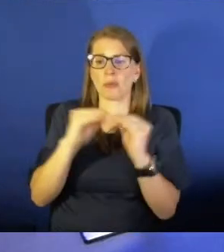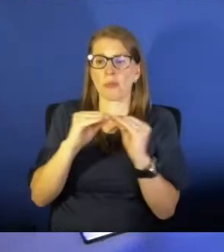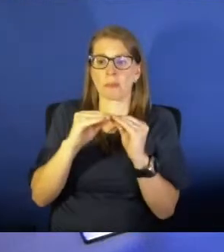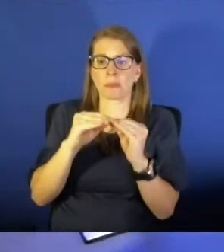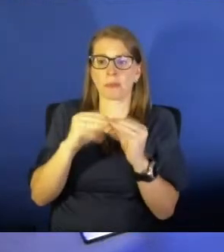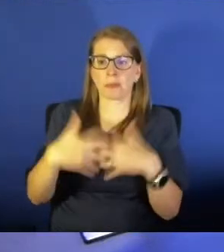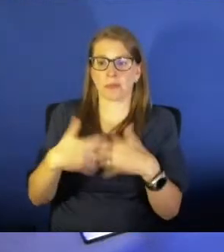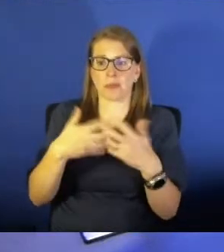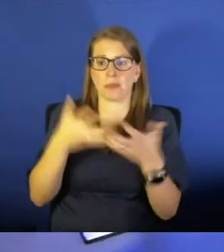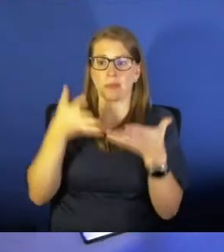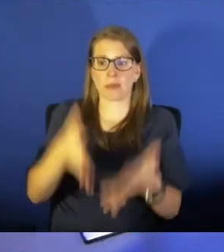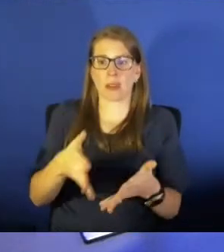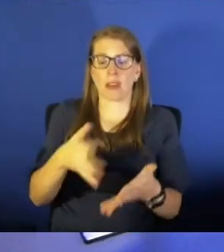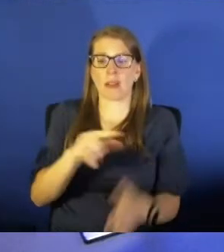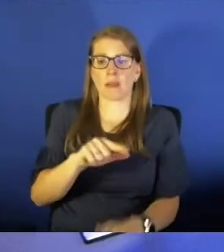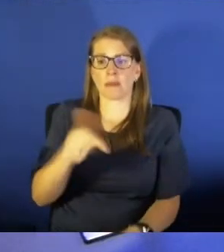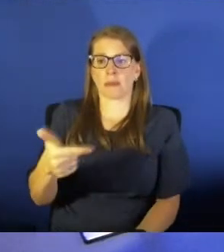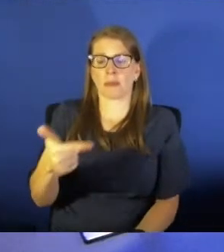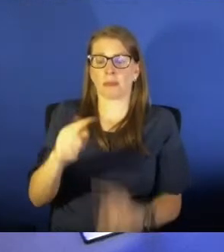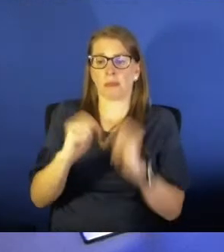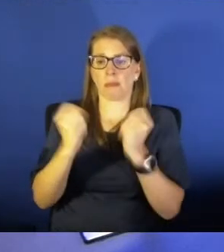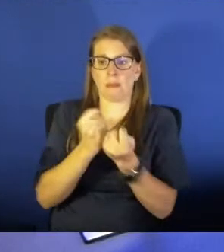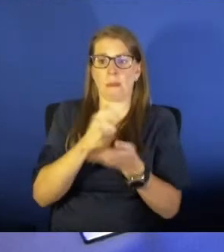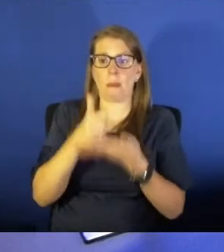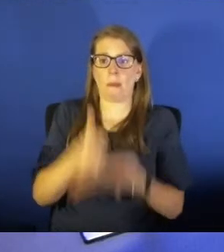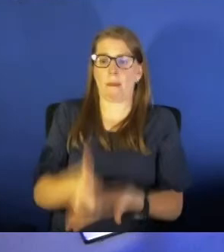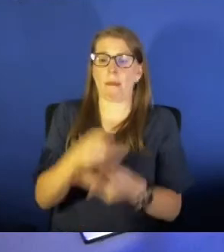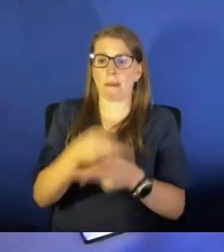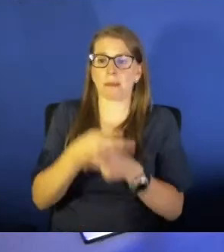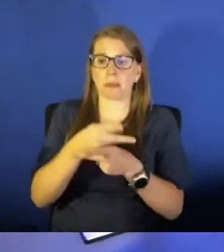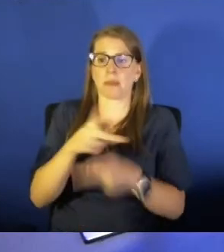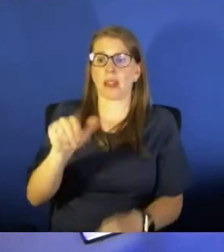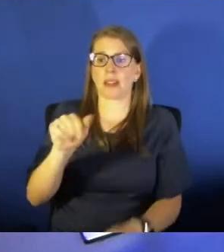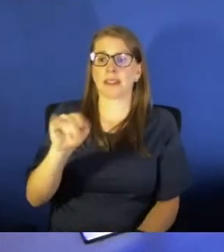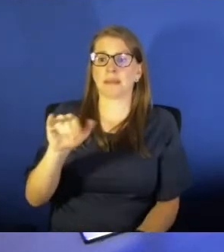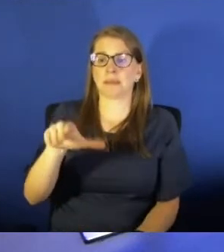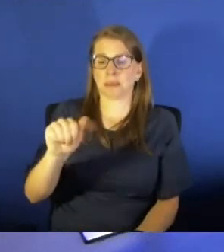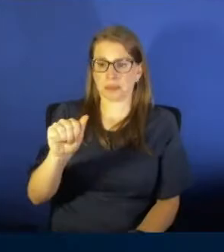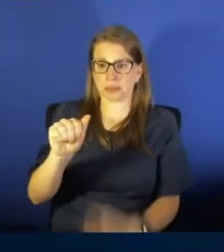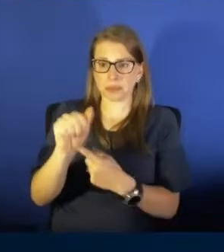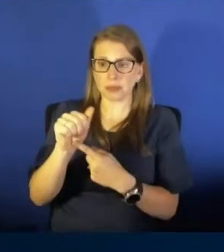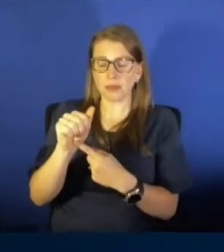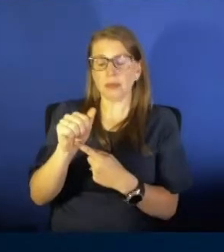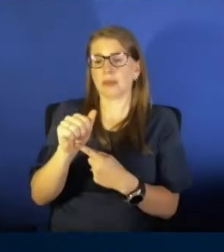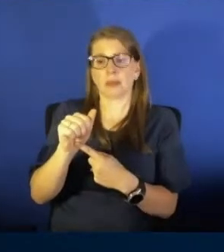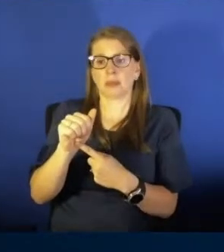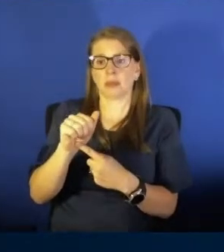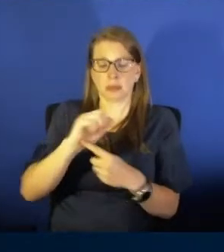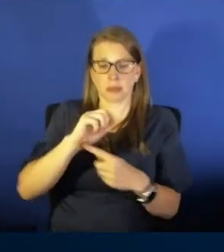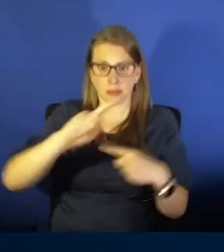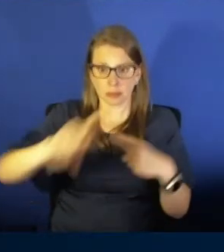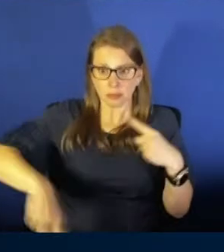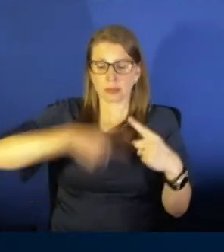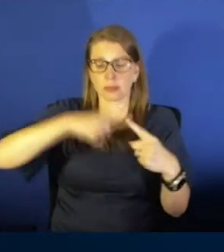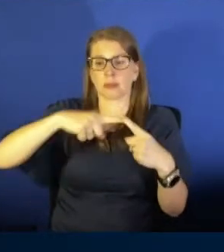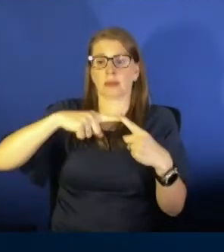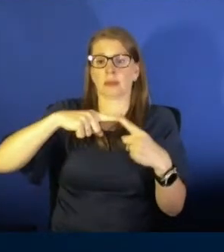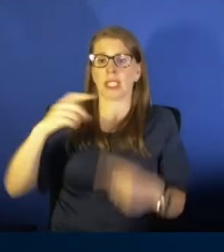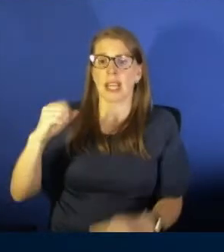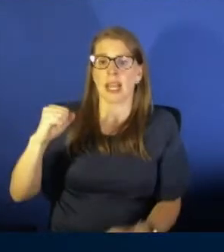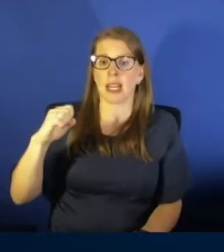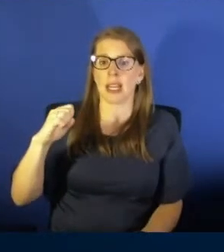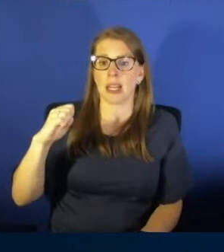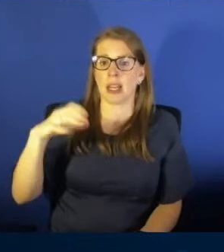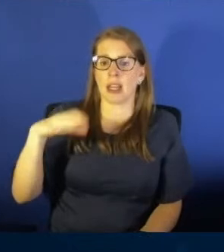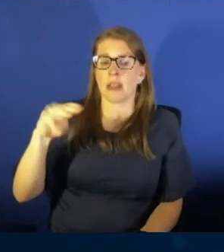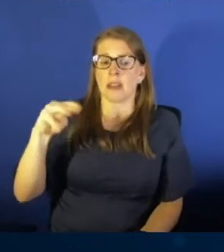the team that helped care for Leticia really round the clock, because that's what ECMO requires. Alexis Delcid is joining